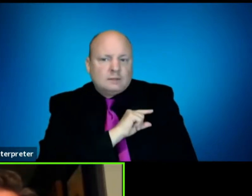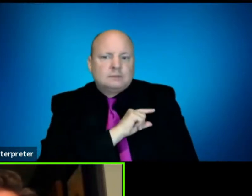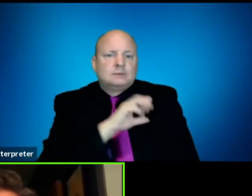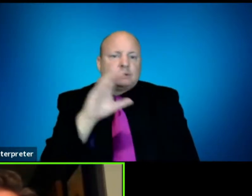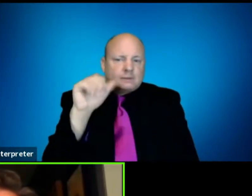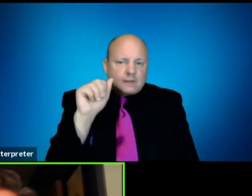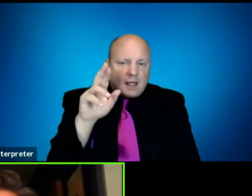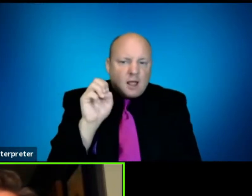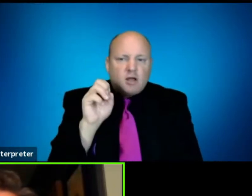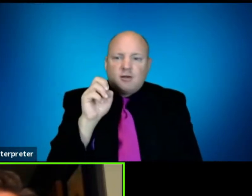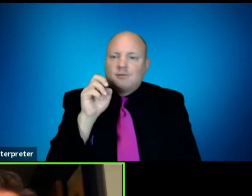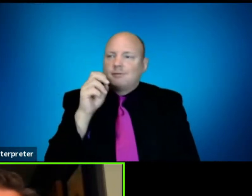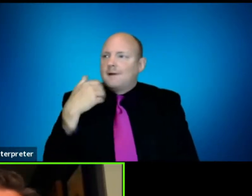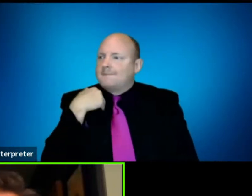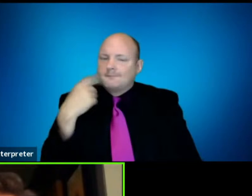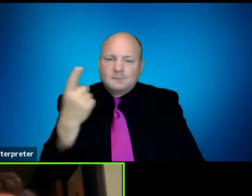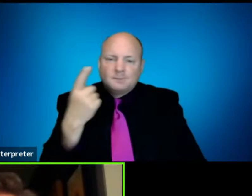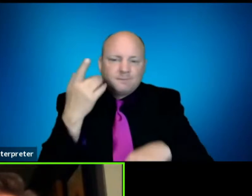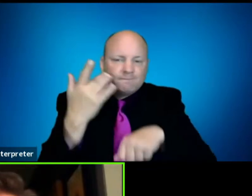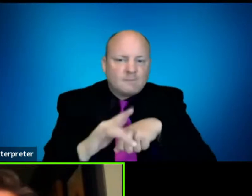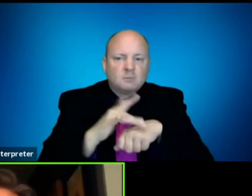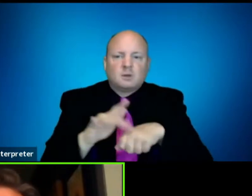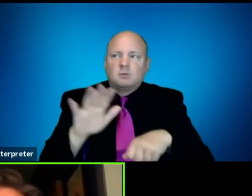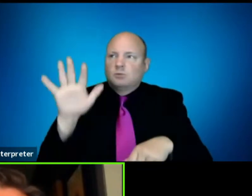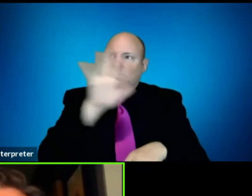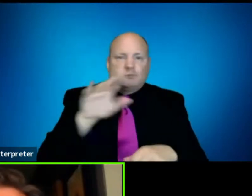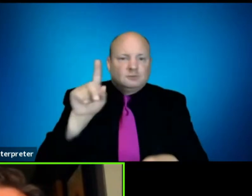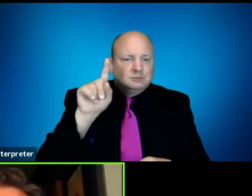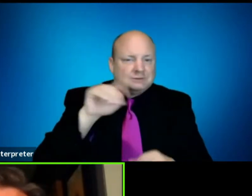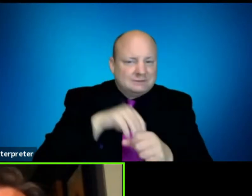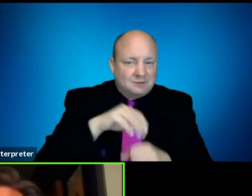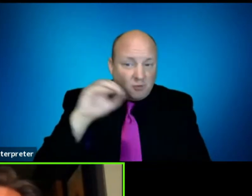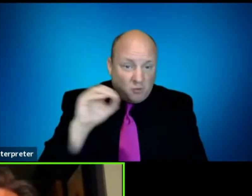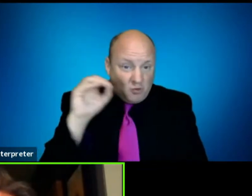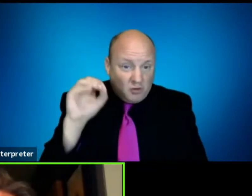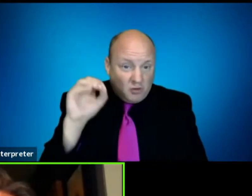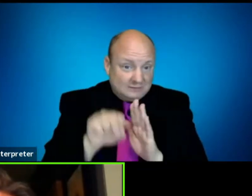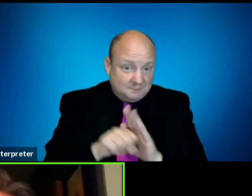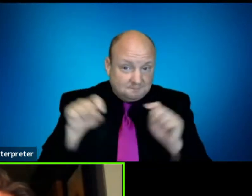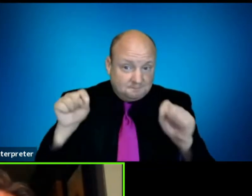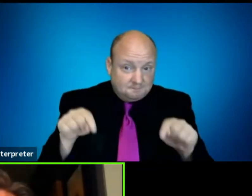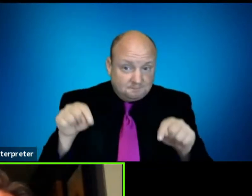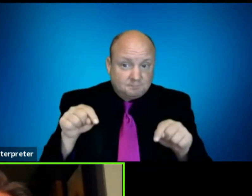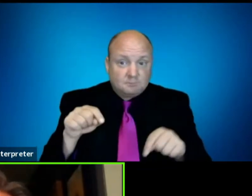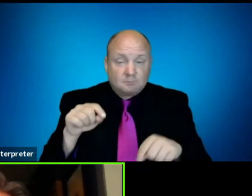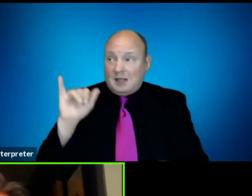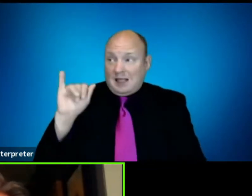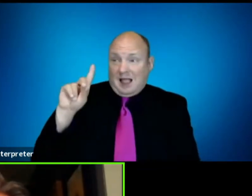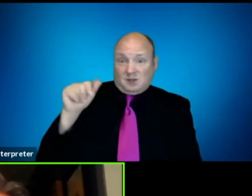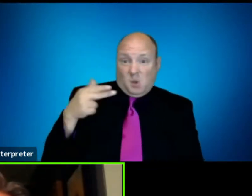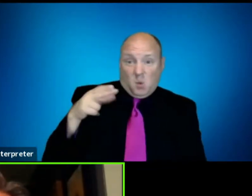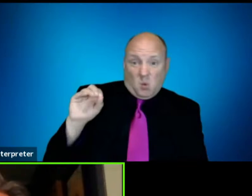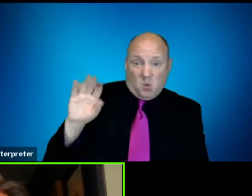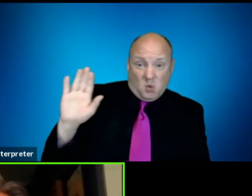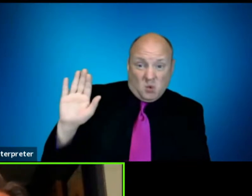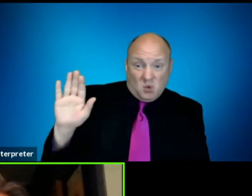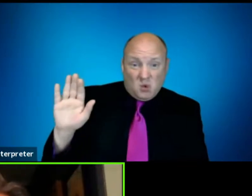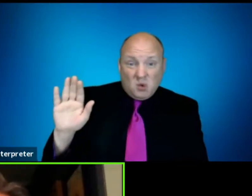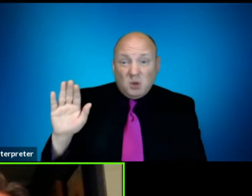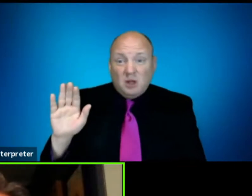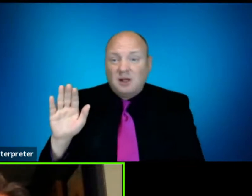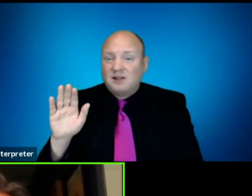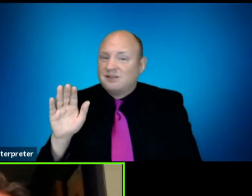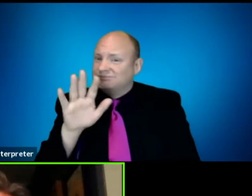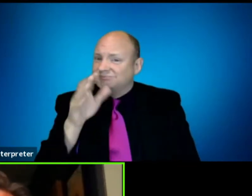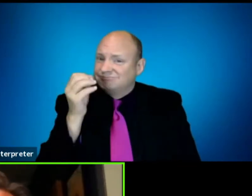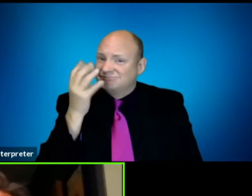across Oregon right now. That's not the case, to our neighbors in the east right now. Again, my hearts go out to them, and we know along